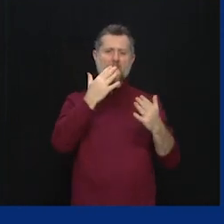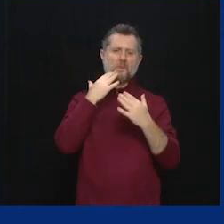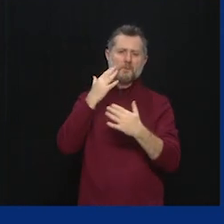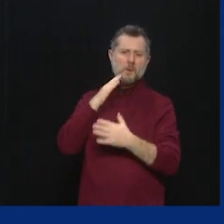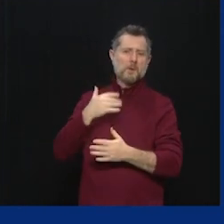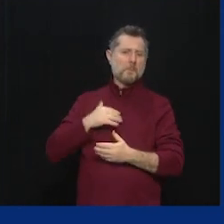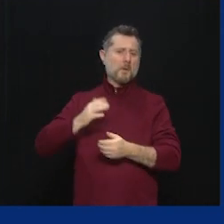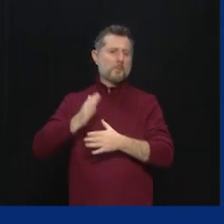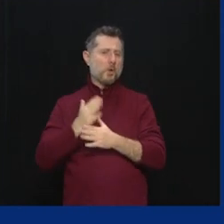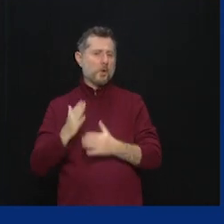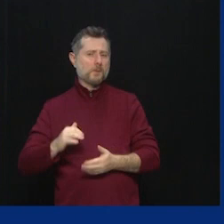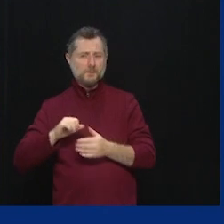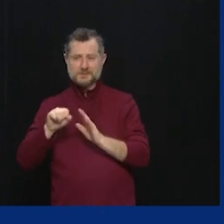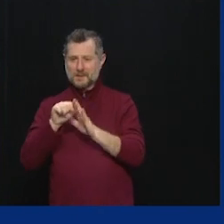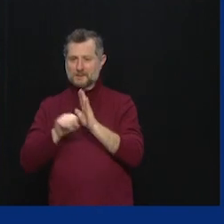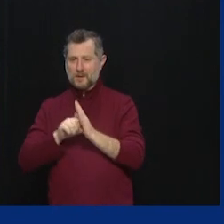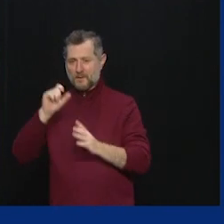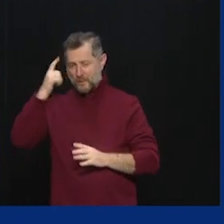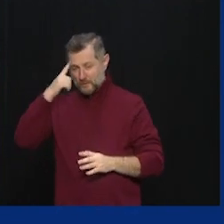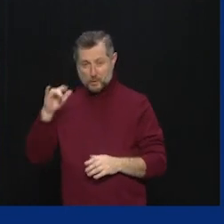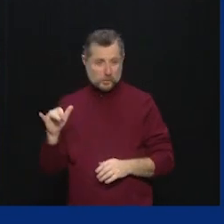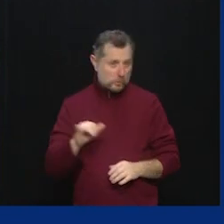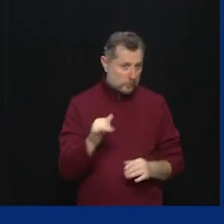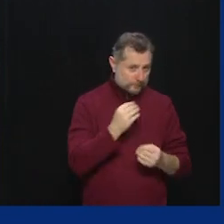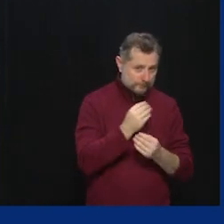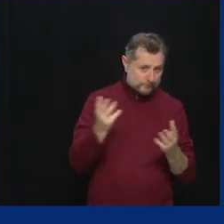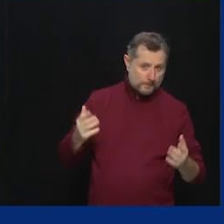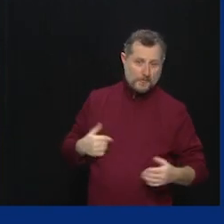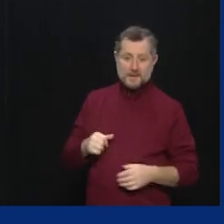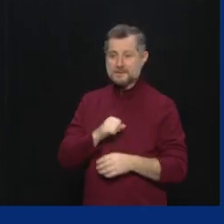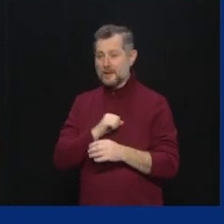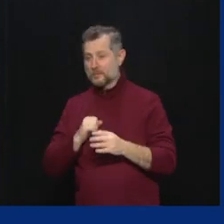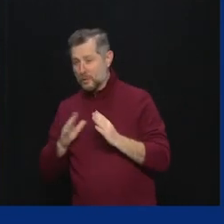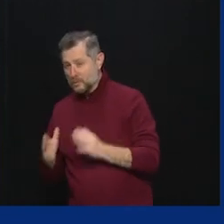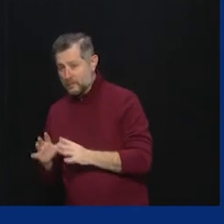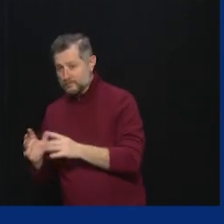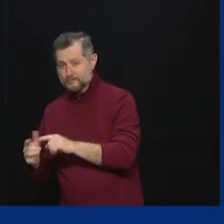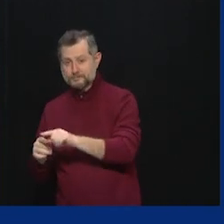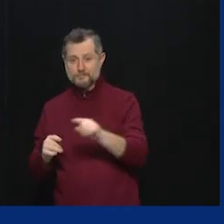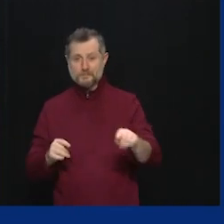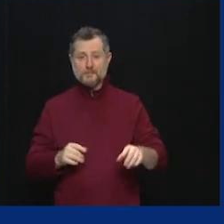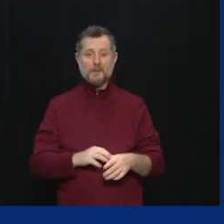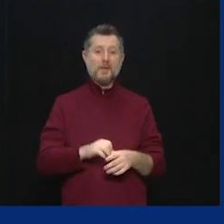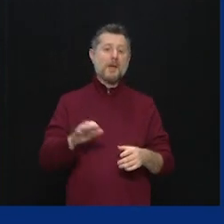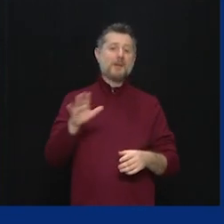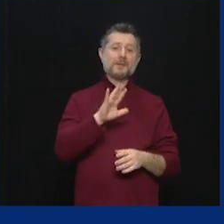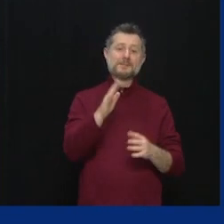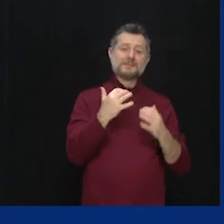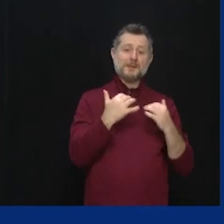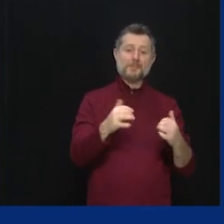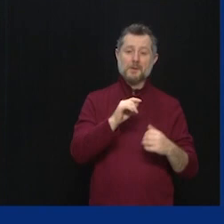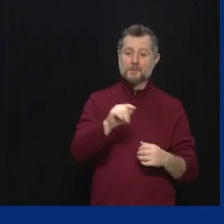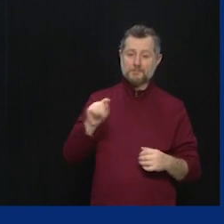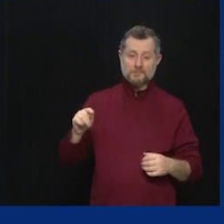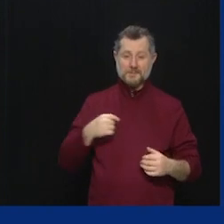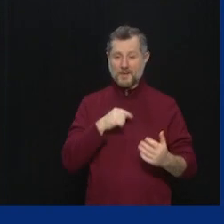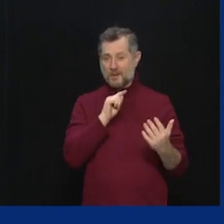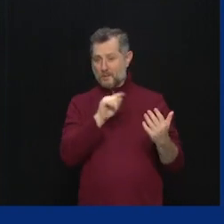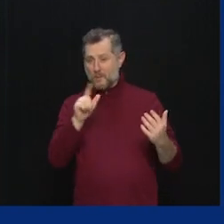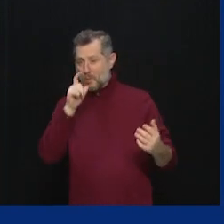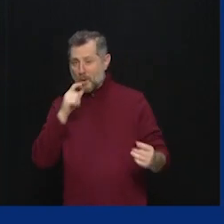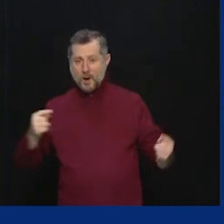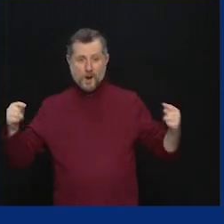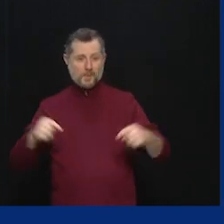who are recognized, and you're going to hear from Senator Leroy Comrie, we're in his district, the senators and assembly members who are present here today. I want you